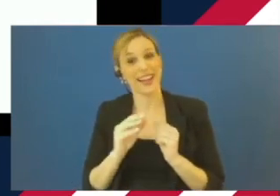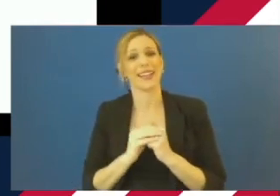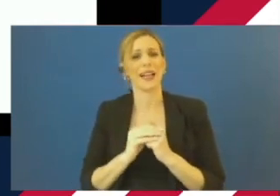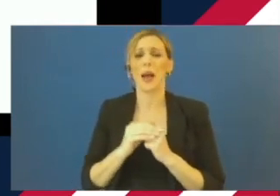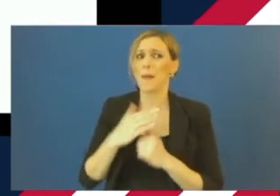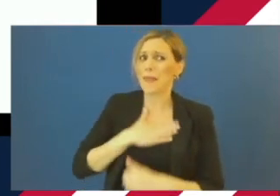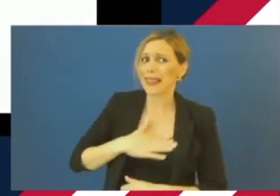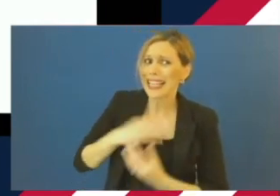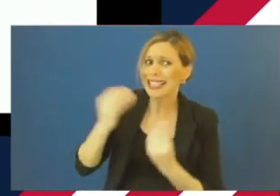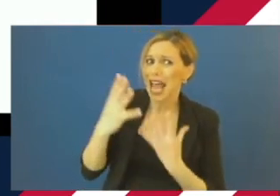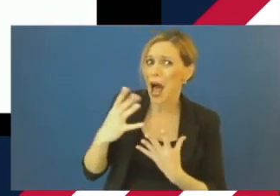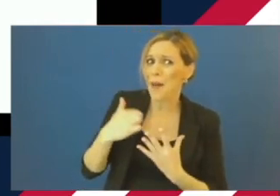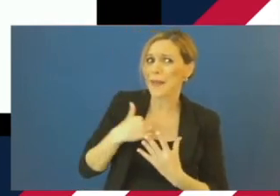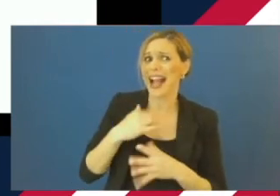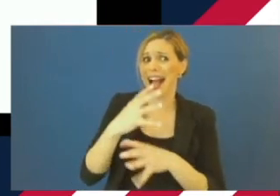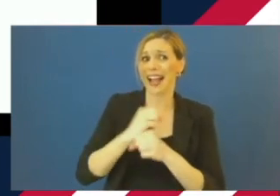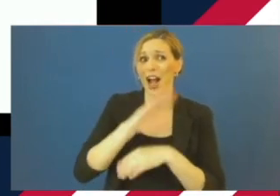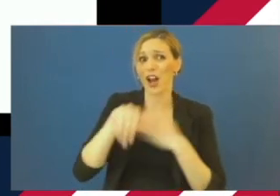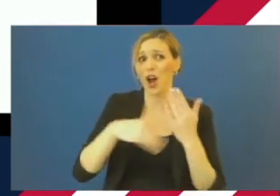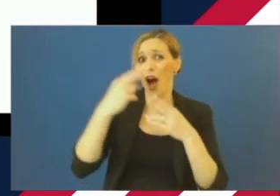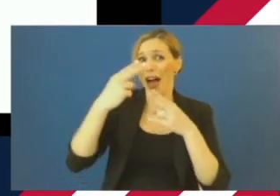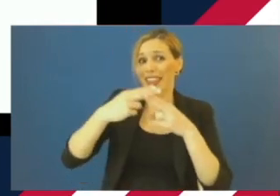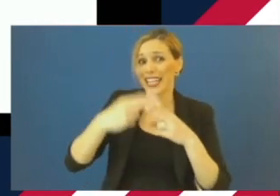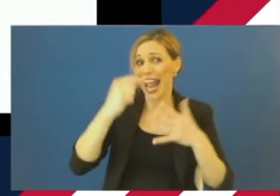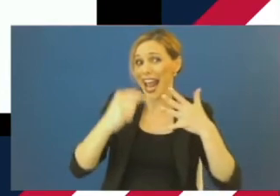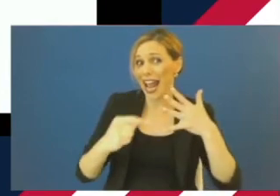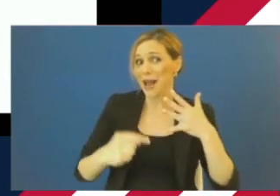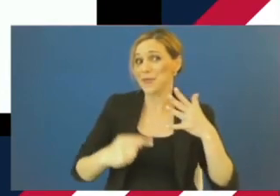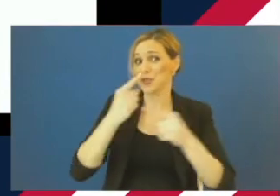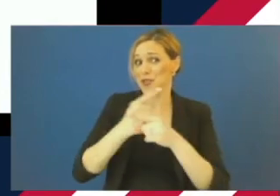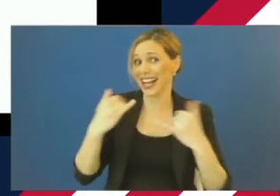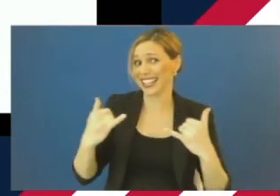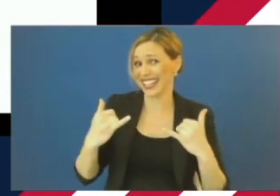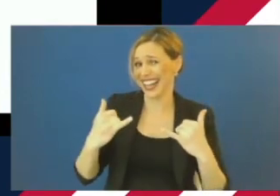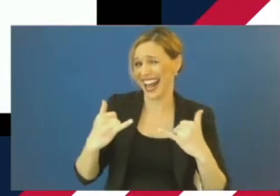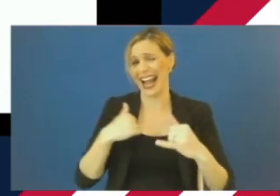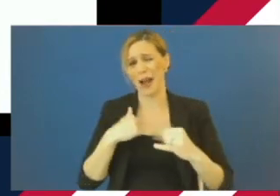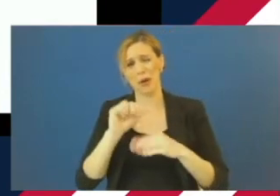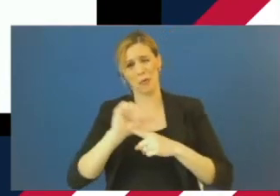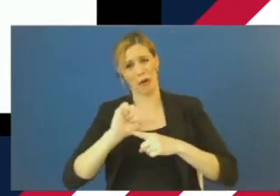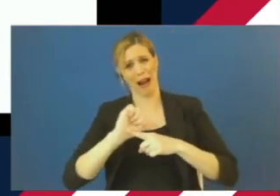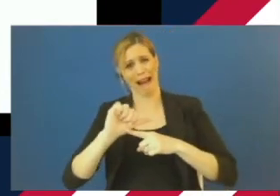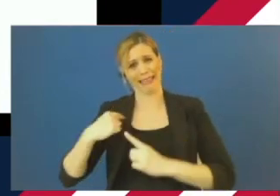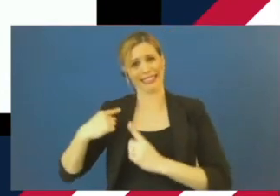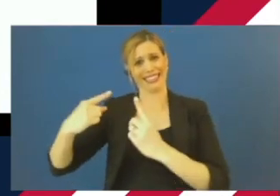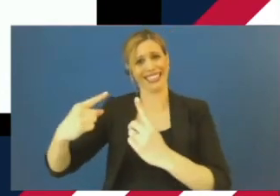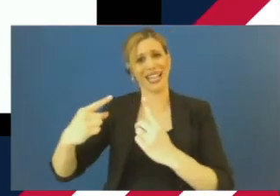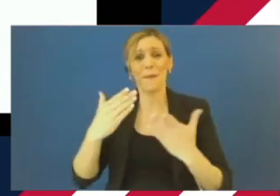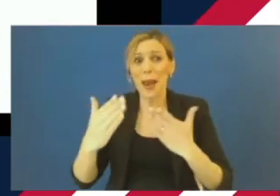day long. It was perfect. Yay. Maybe I shouldn't try it again.